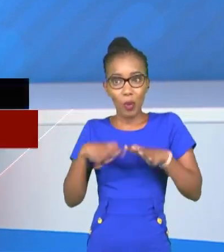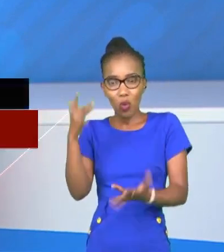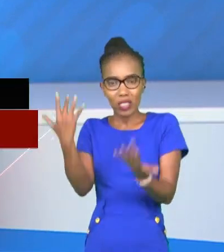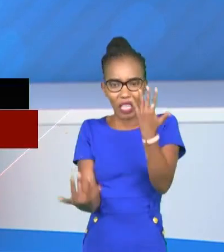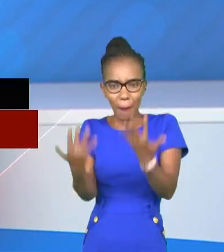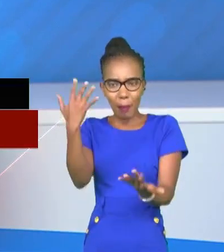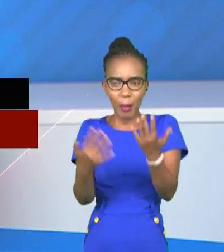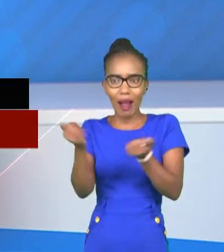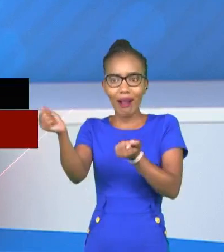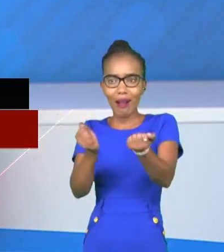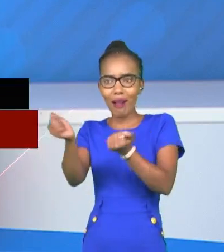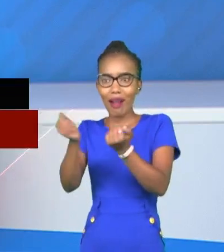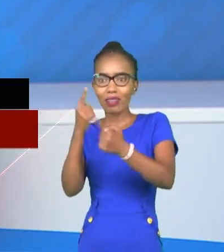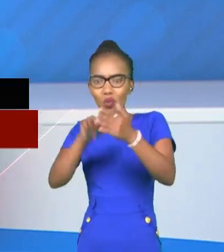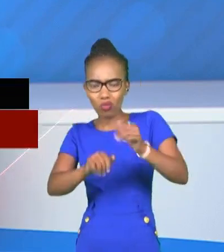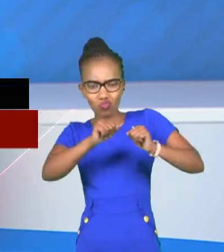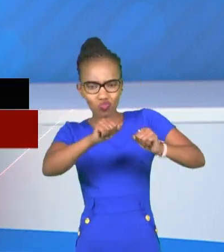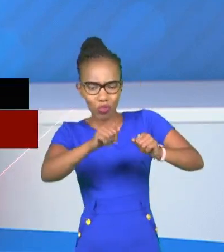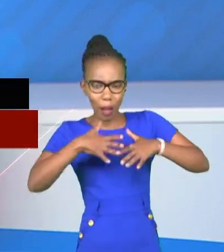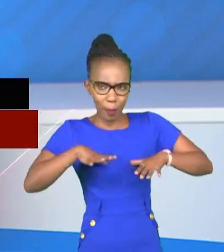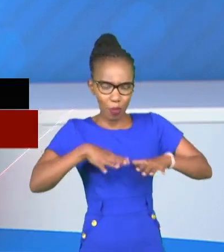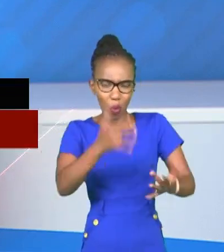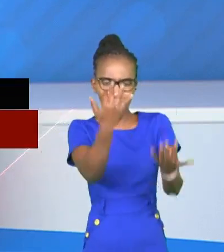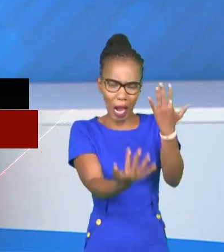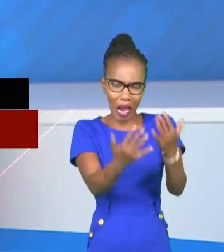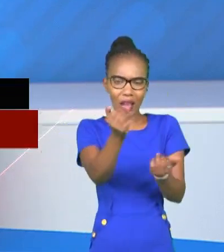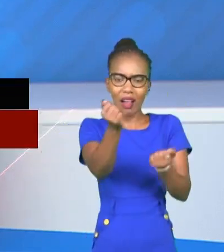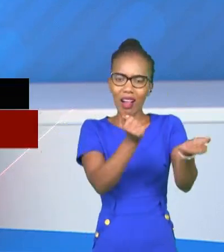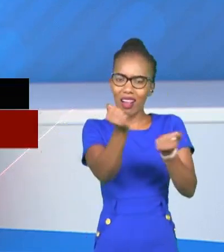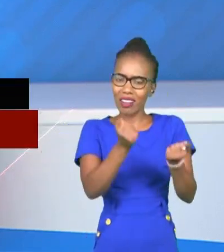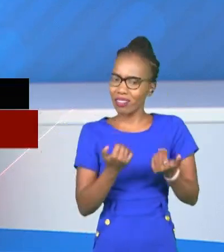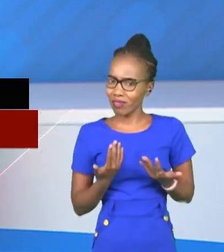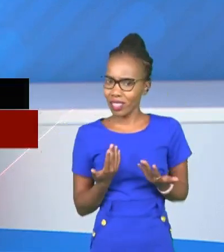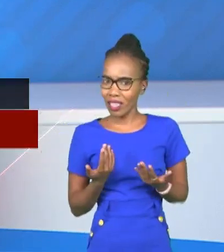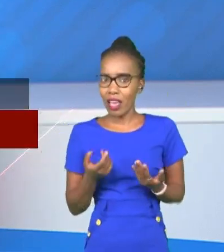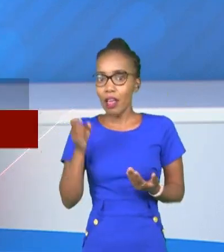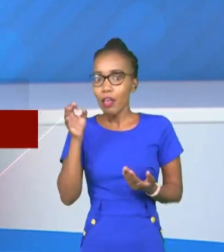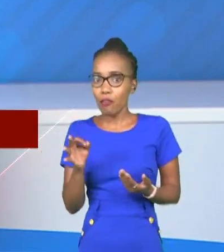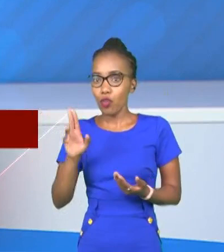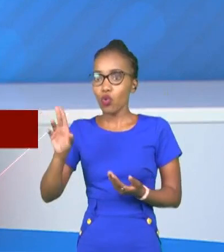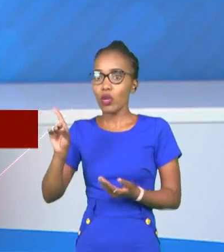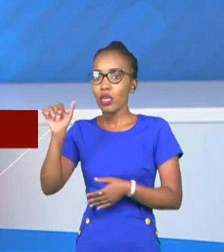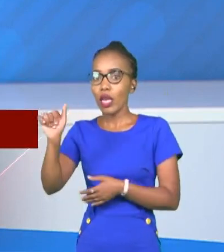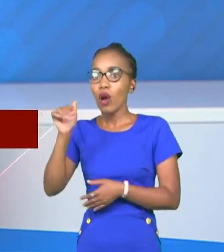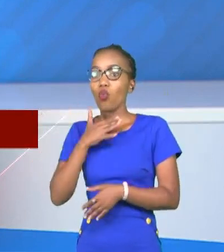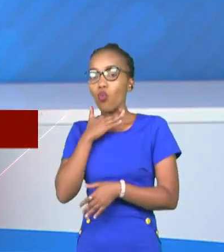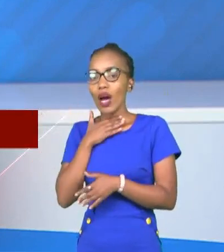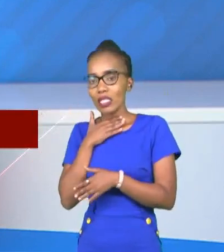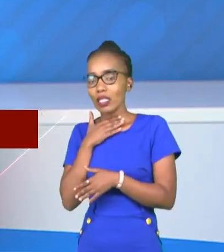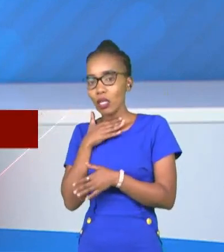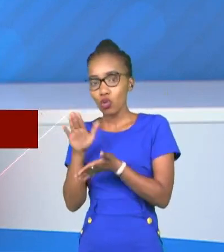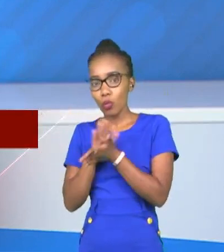and saying that, oh, this is a dynasty. So I think if UDA want to take leadership of this